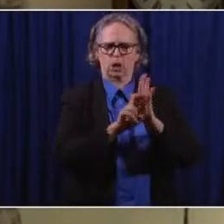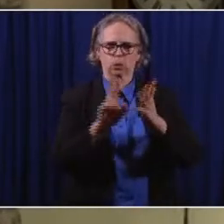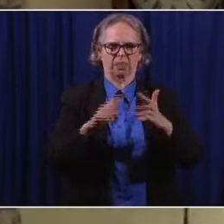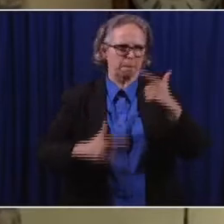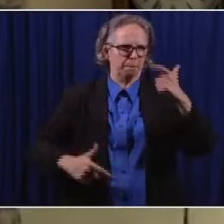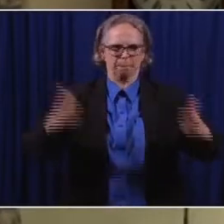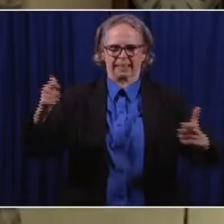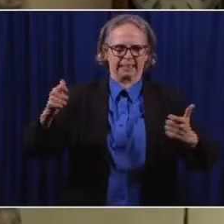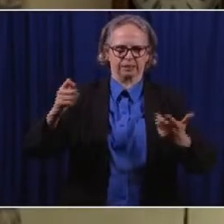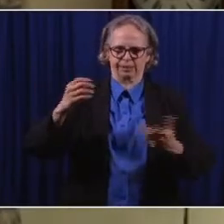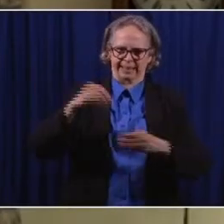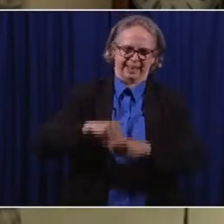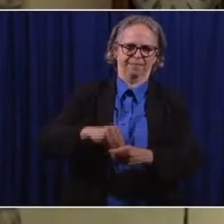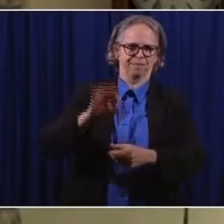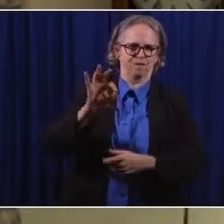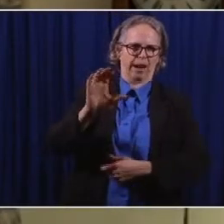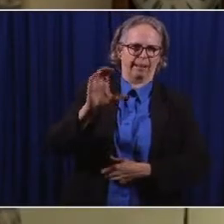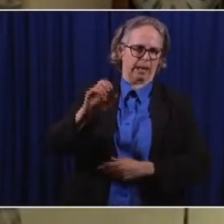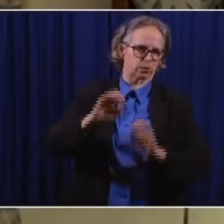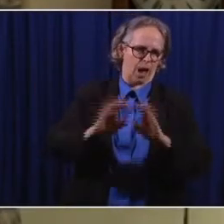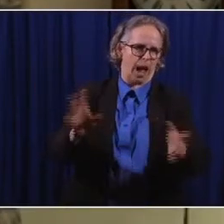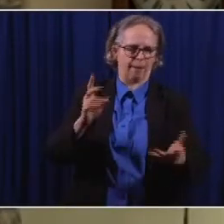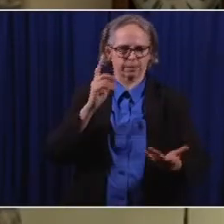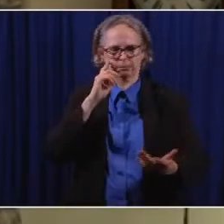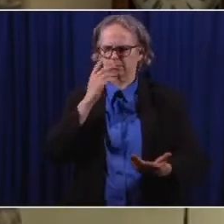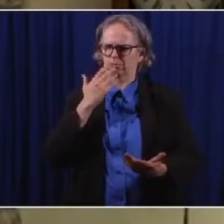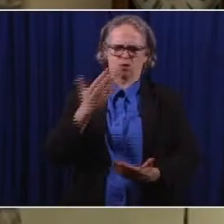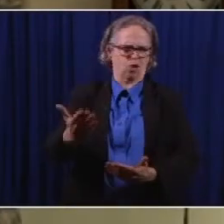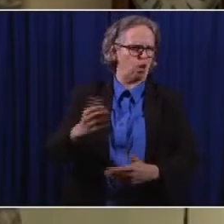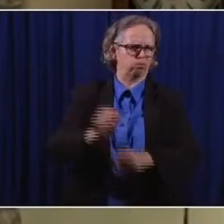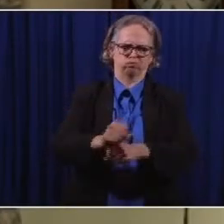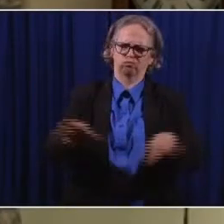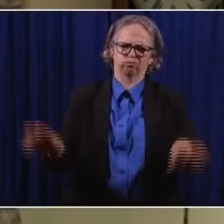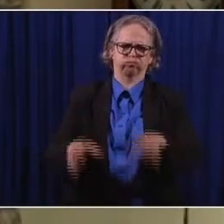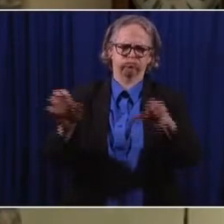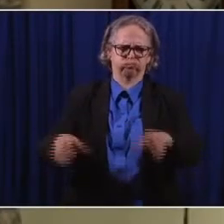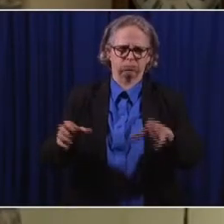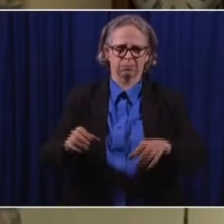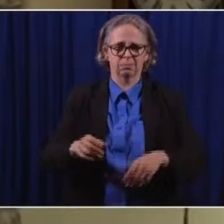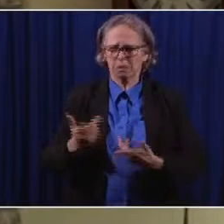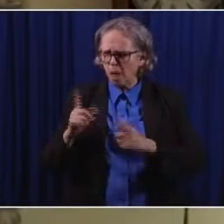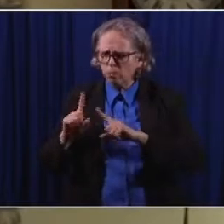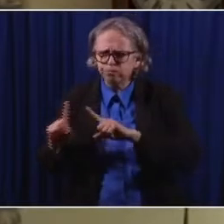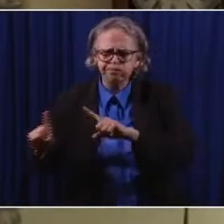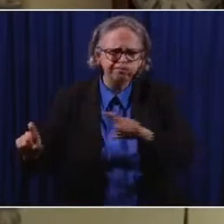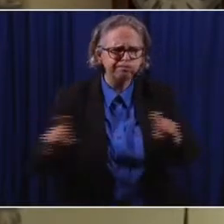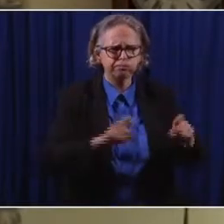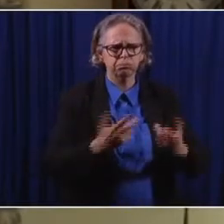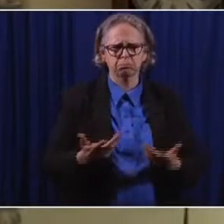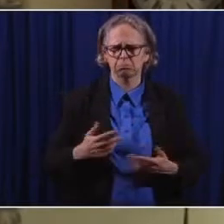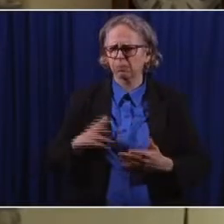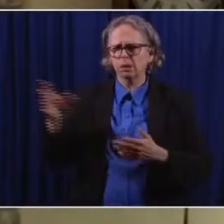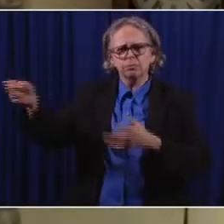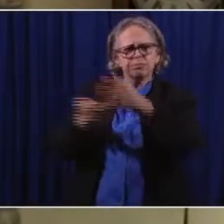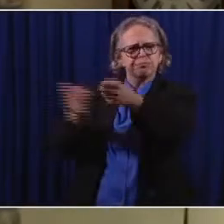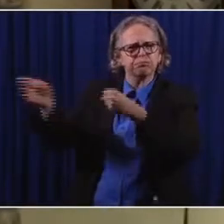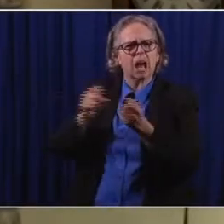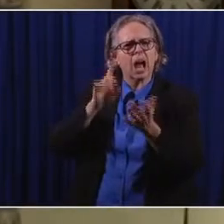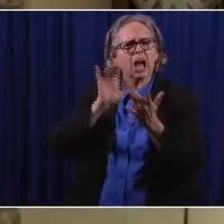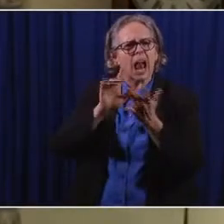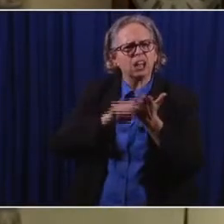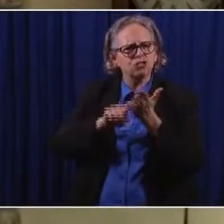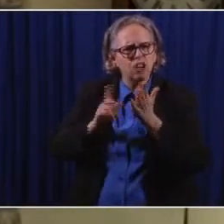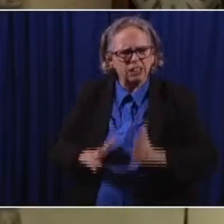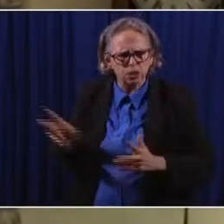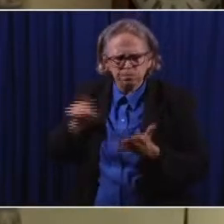good job. The testing, the tracing, but what we continue to see at all universities is off-campus